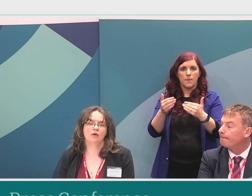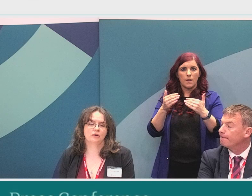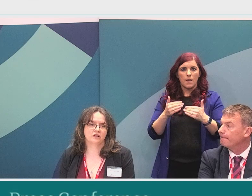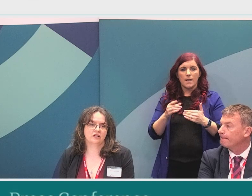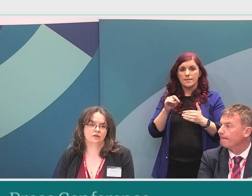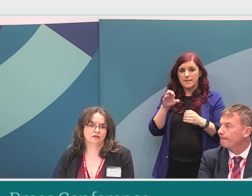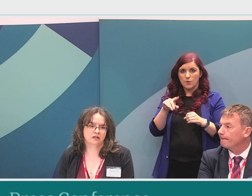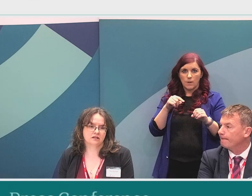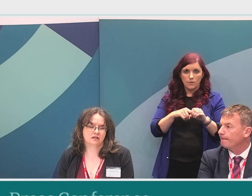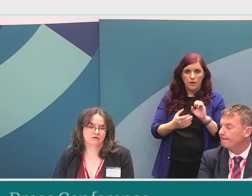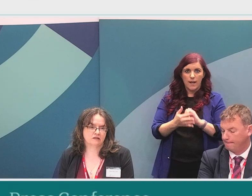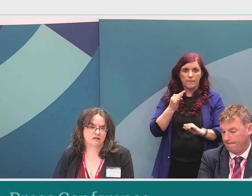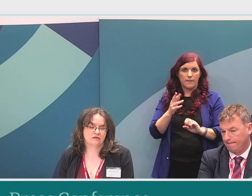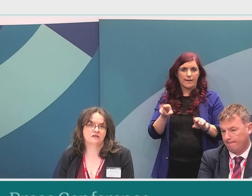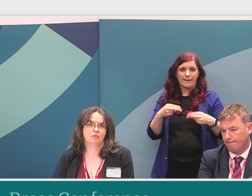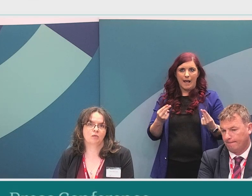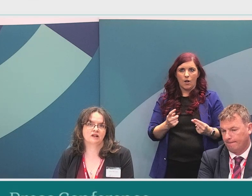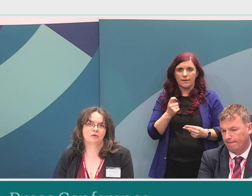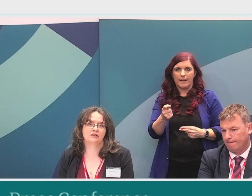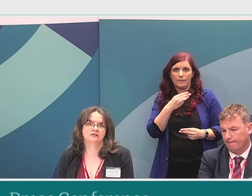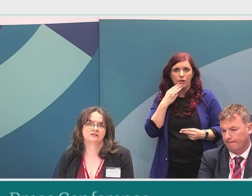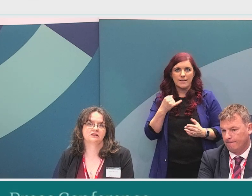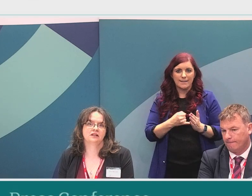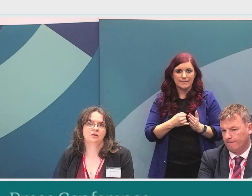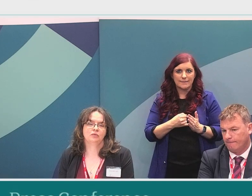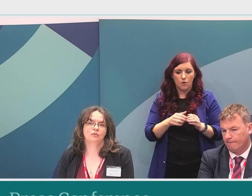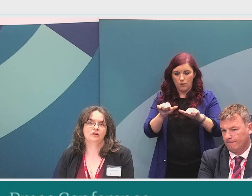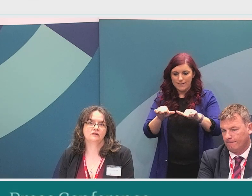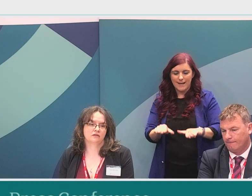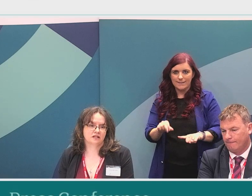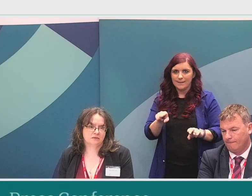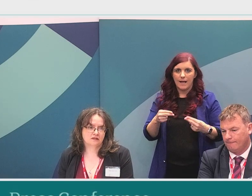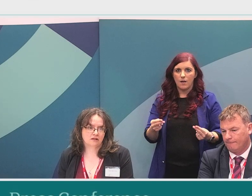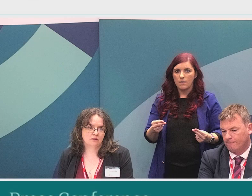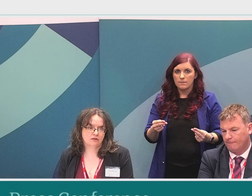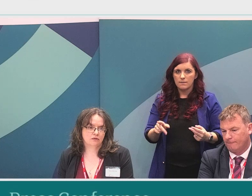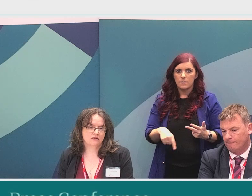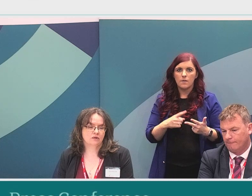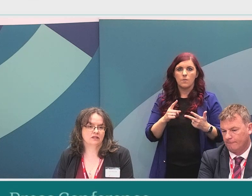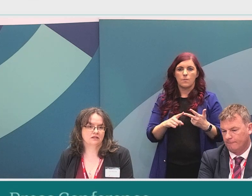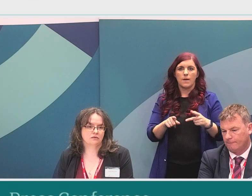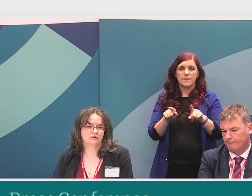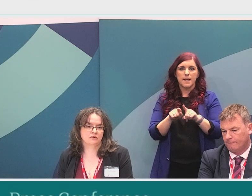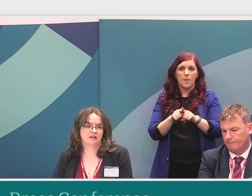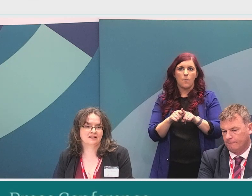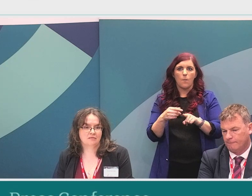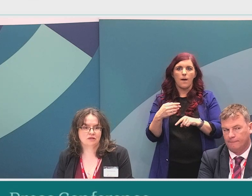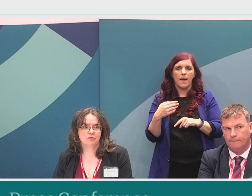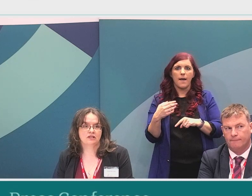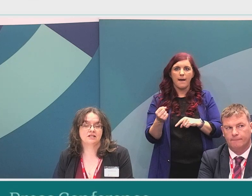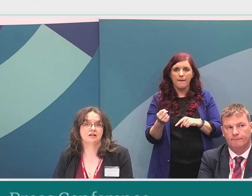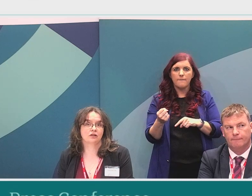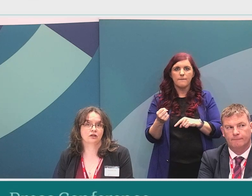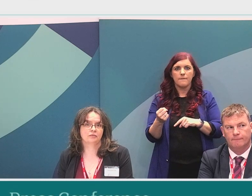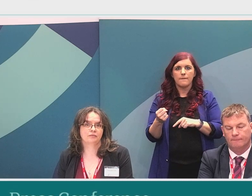or whether they could not give consent or stop what was happening. We also have attempted sexual intercourse, where the intercourse was attempted but it